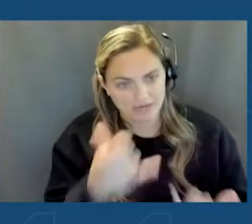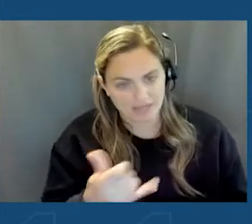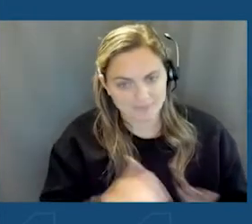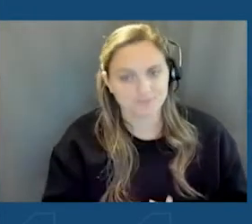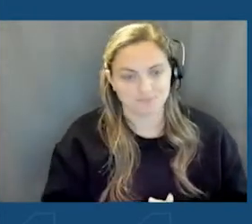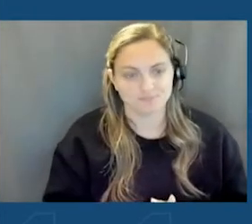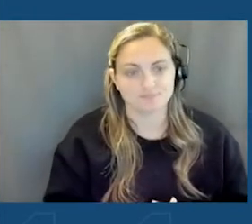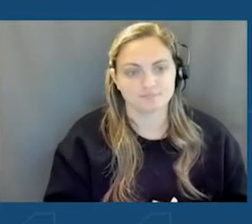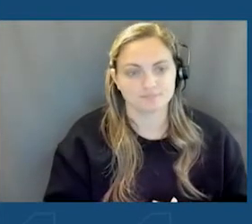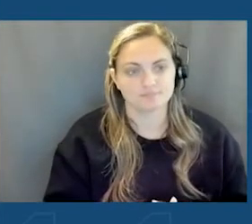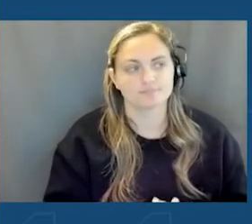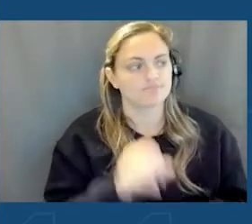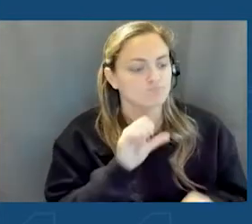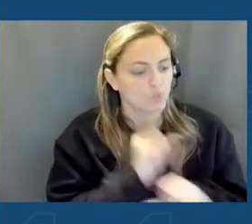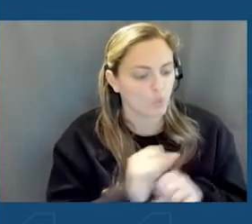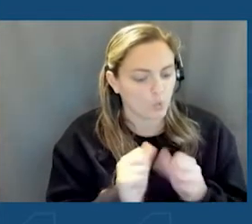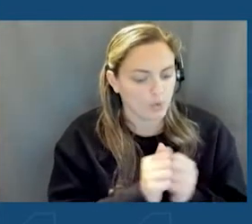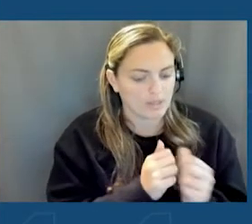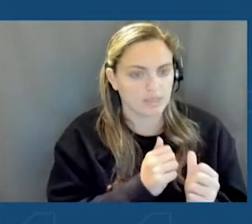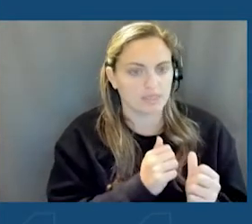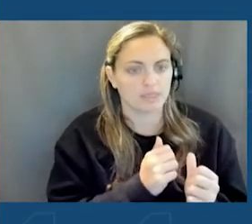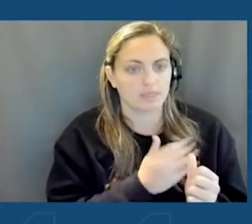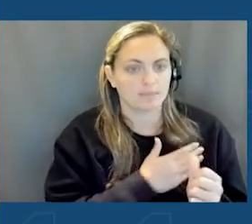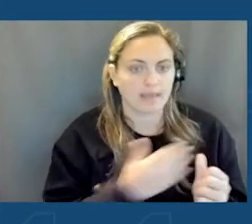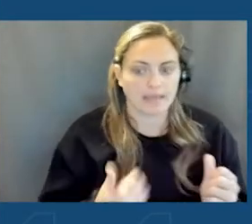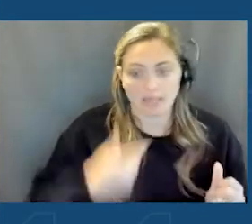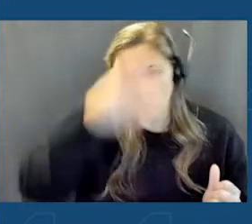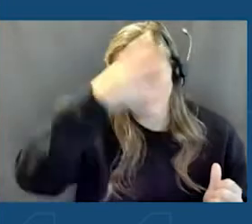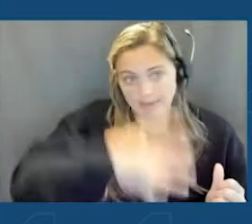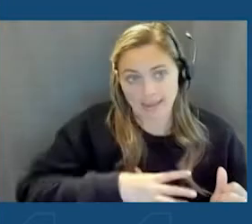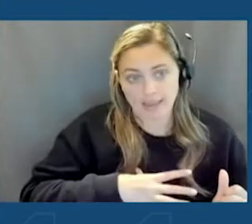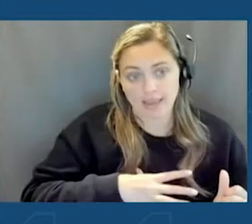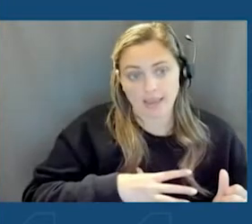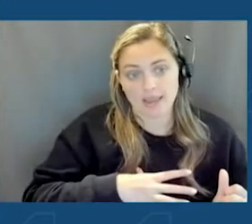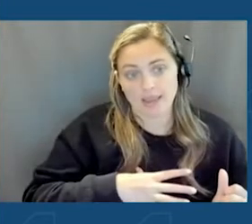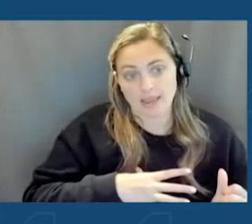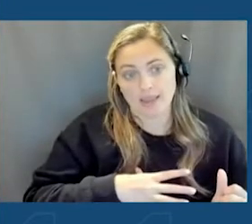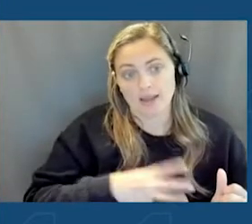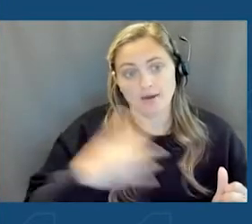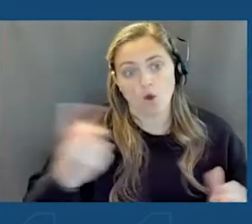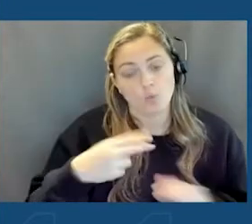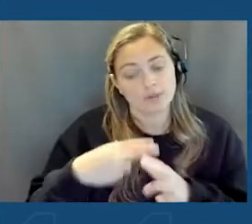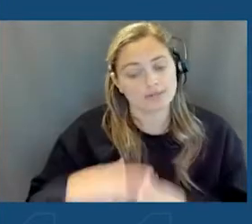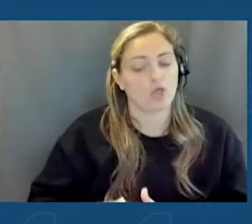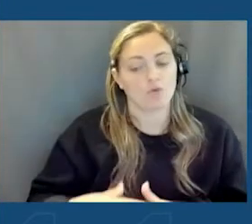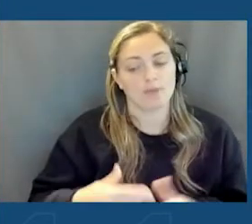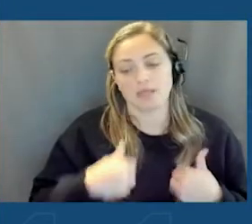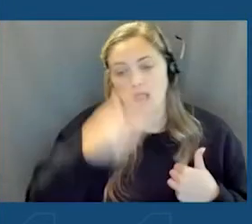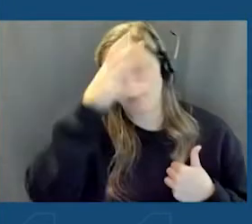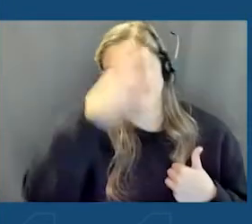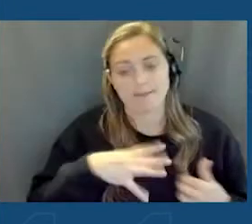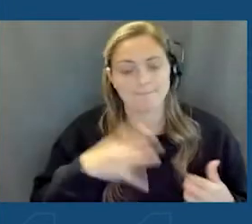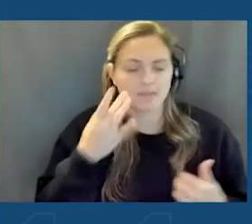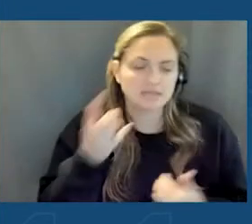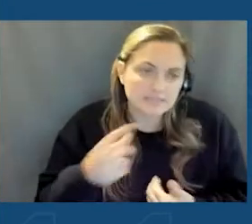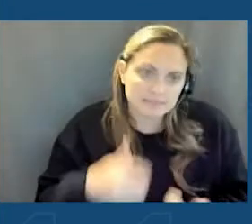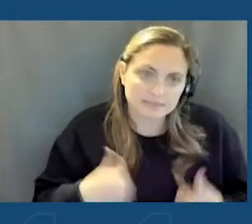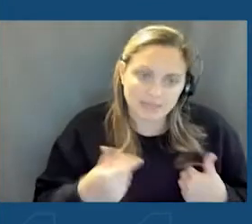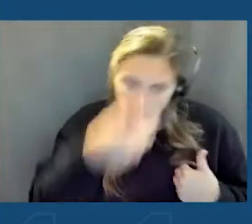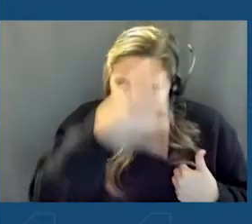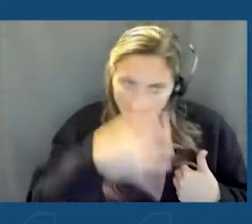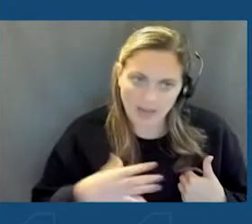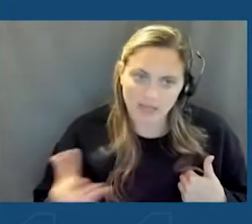and to work with my young man, and I will always call him a young man because he is a young man